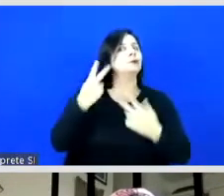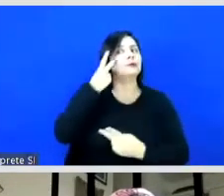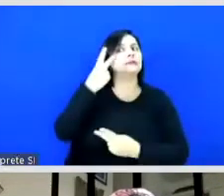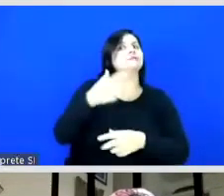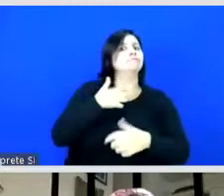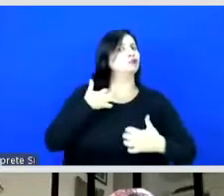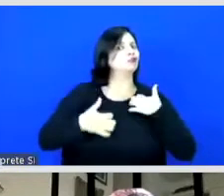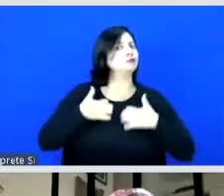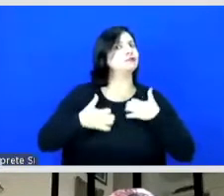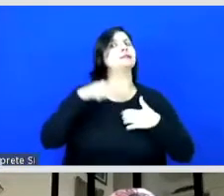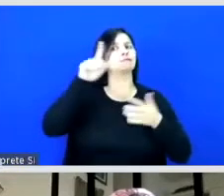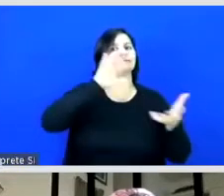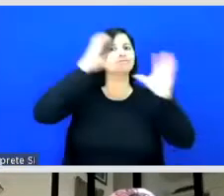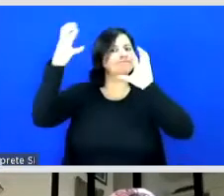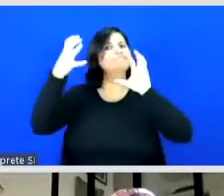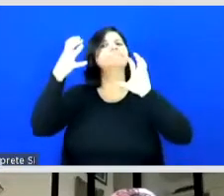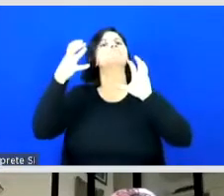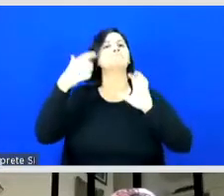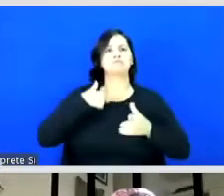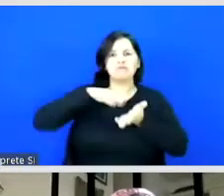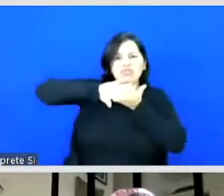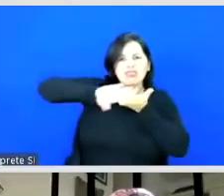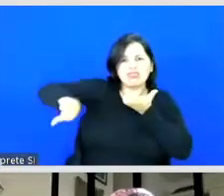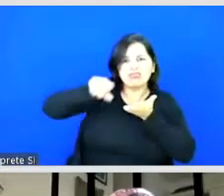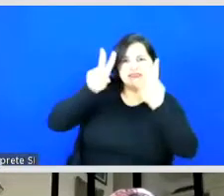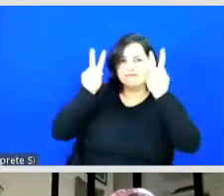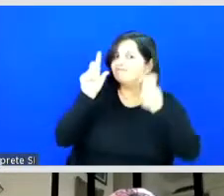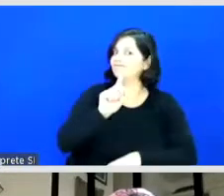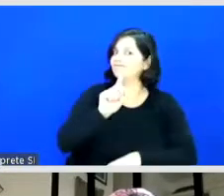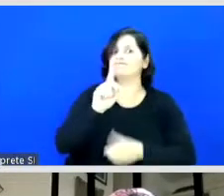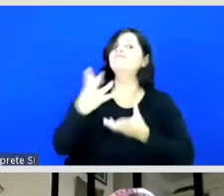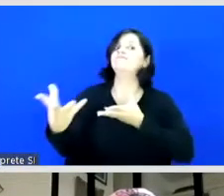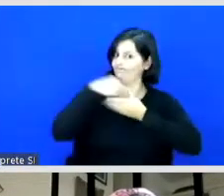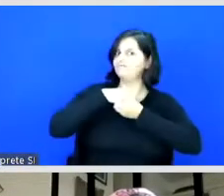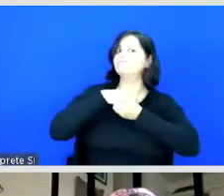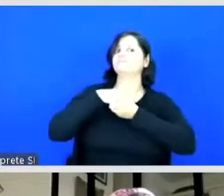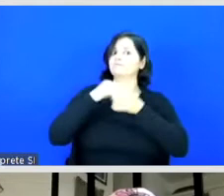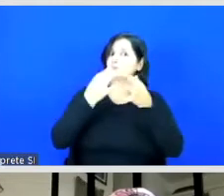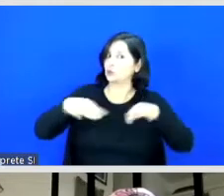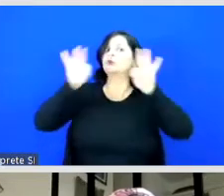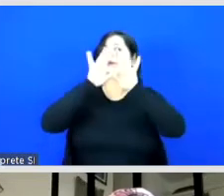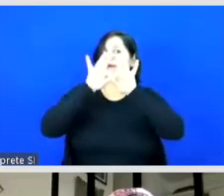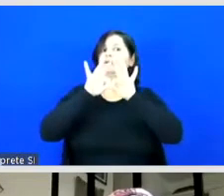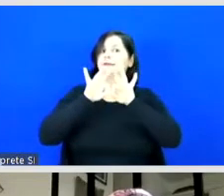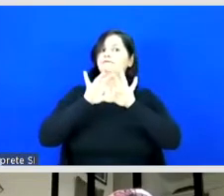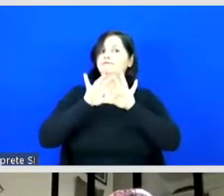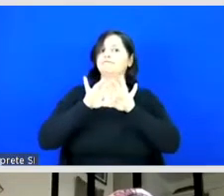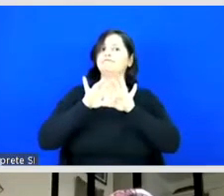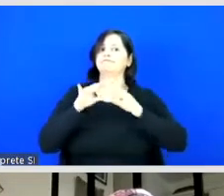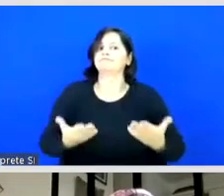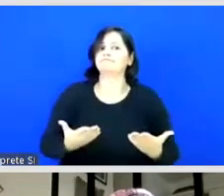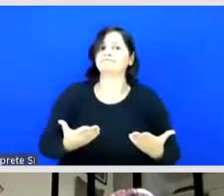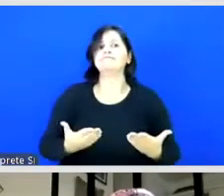There are layers of injustice. First of all, that it affects the poorest countries, the